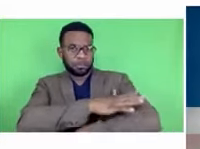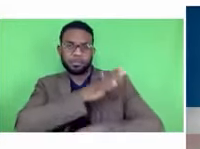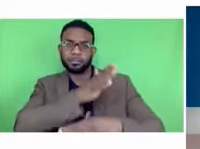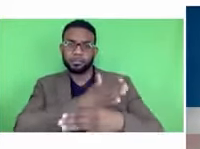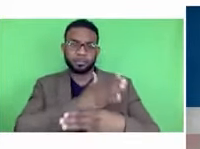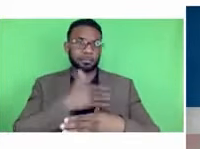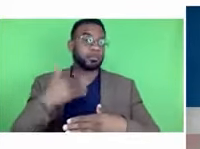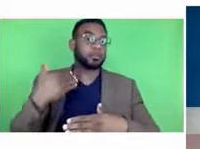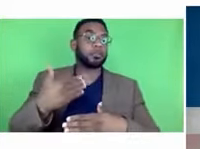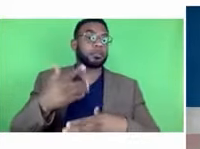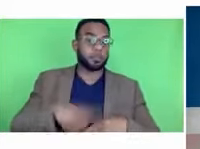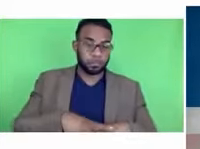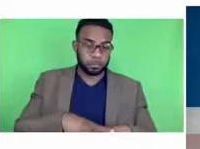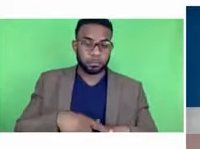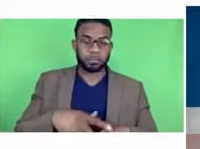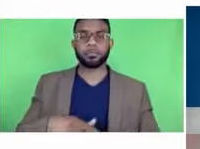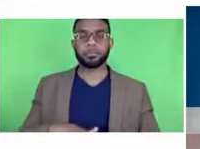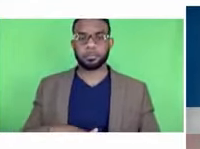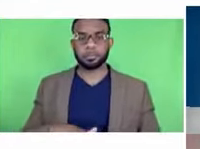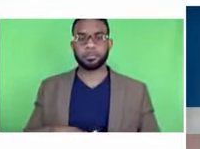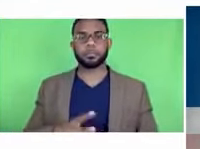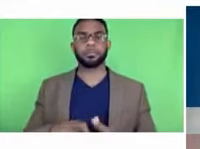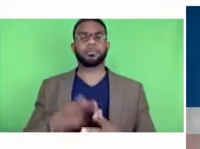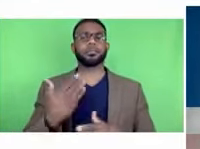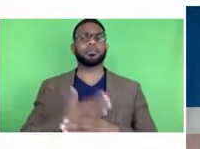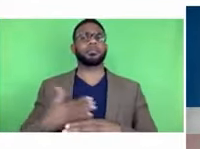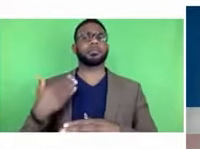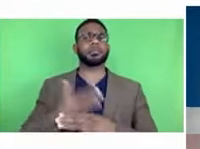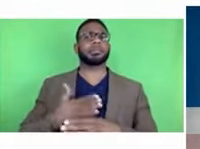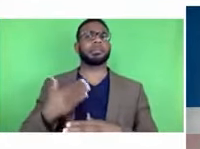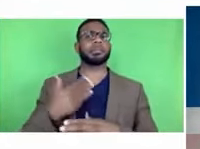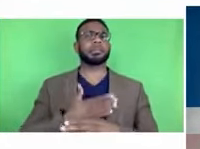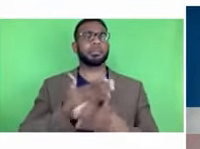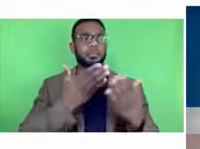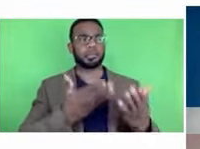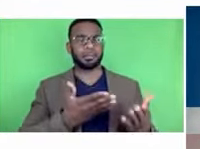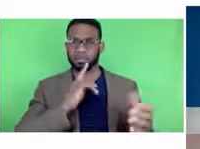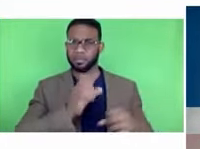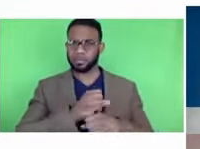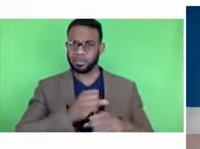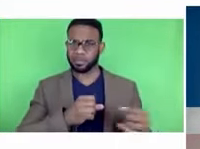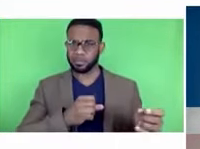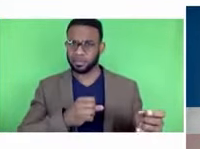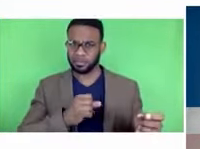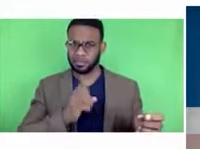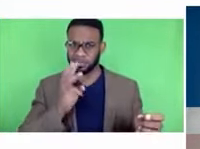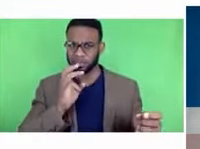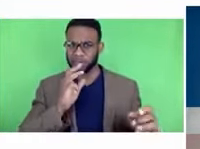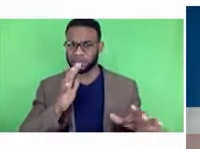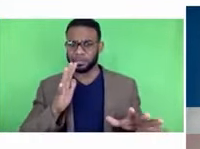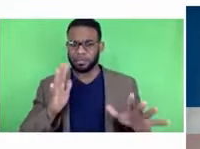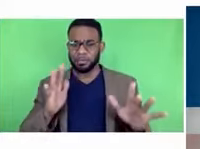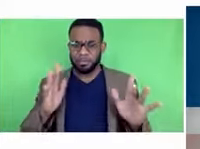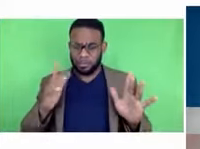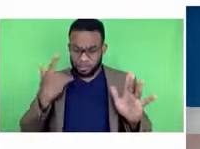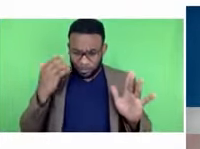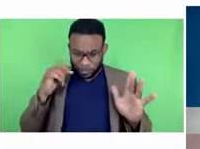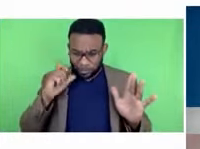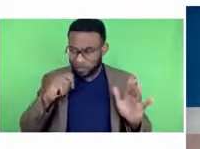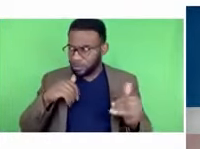time, cumulative effect started bothering him. And he's really weirded out, didn't know if he was supposed to